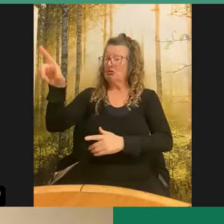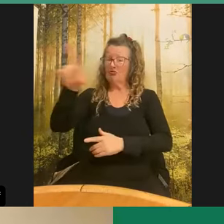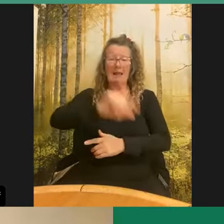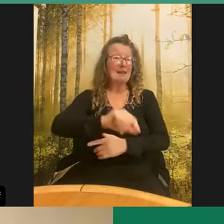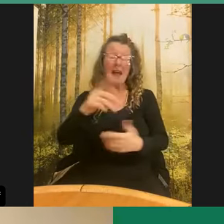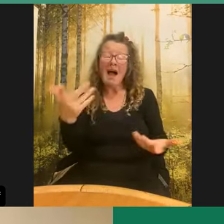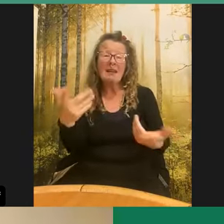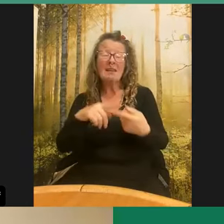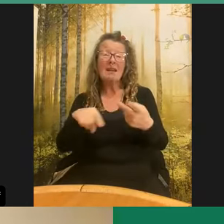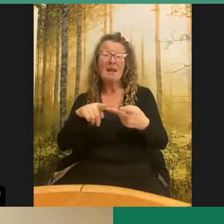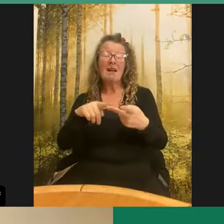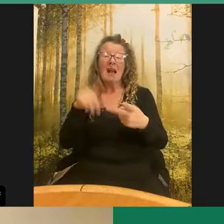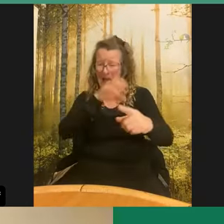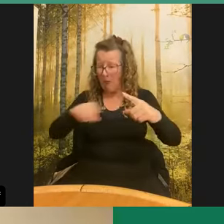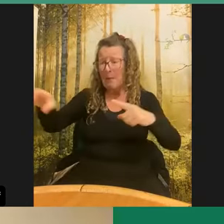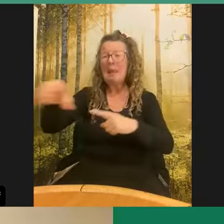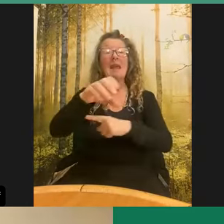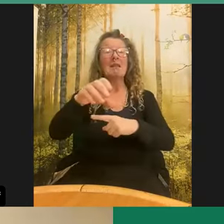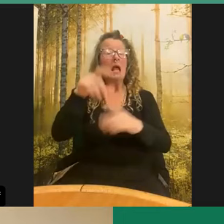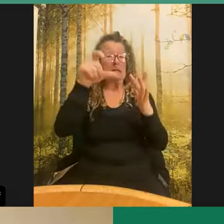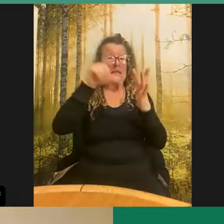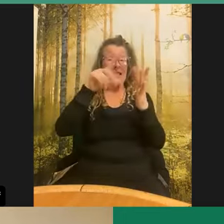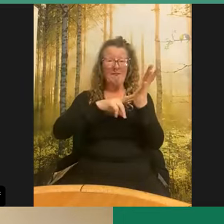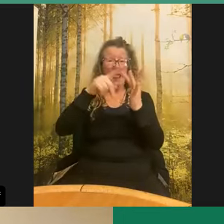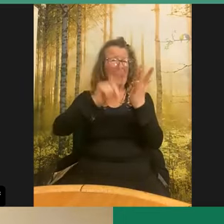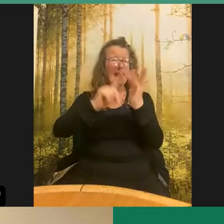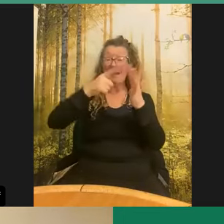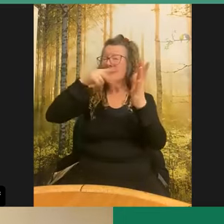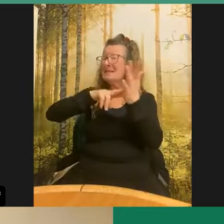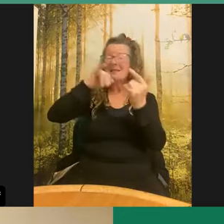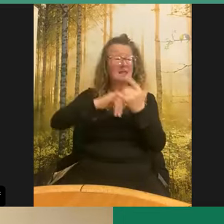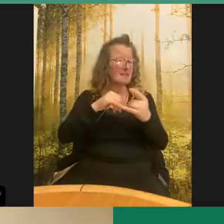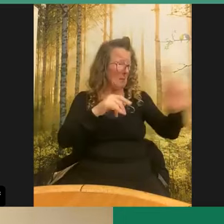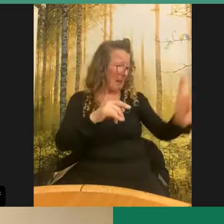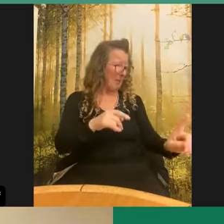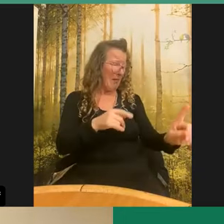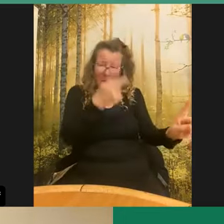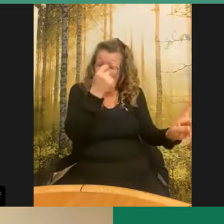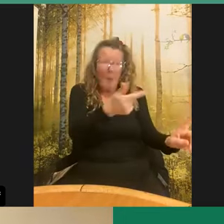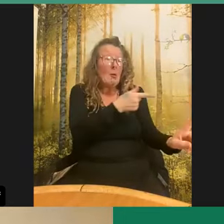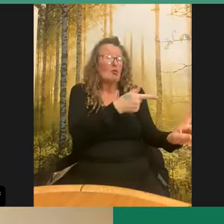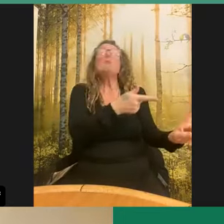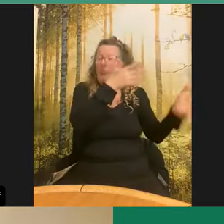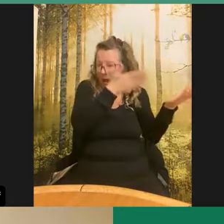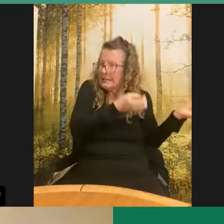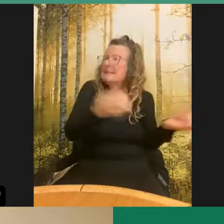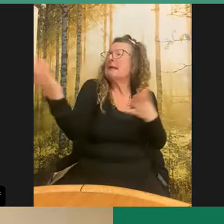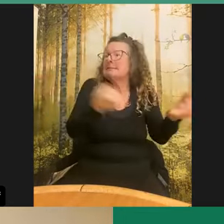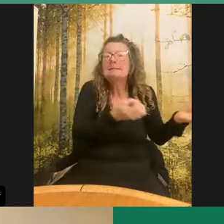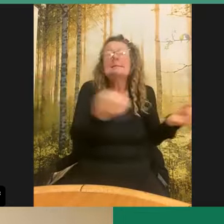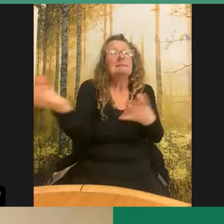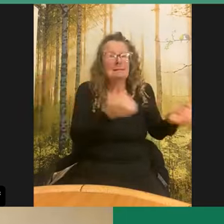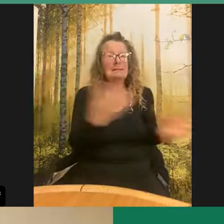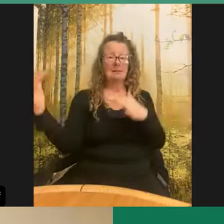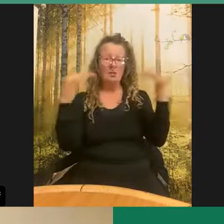civilians from across the Caribbean were sending things when they also didn't have much to send, but what they could, they were sending. And this is